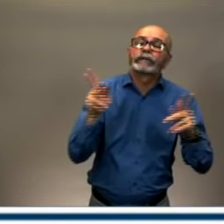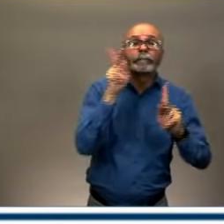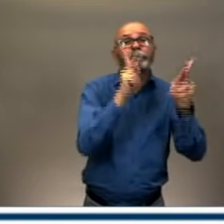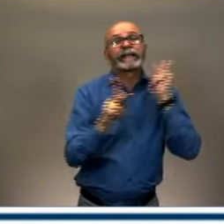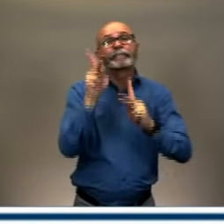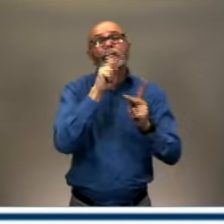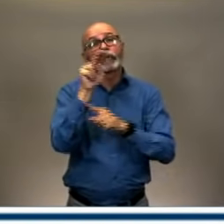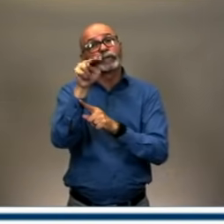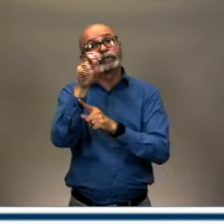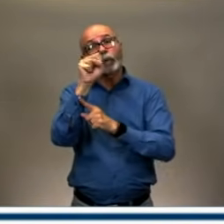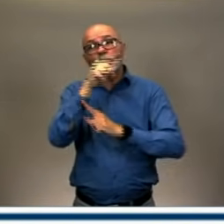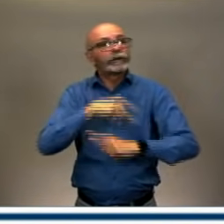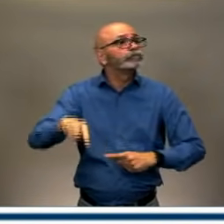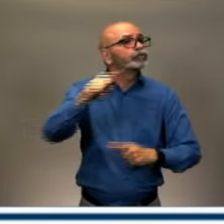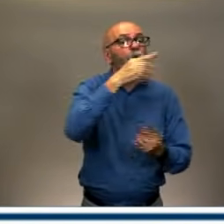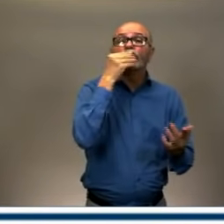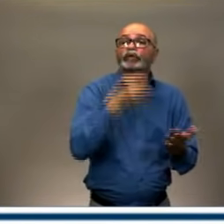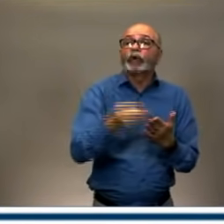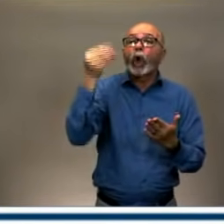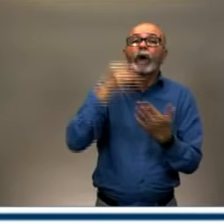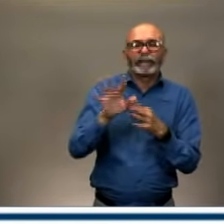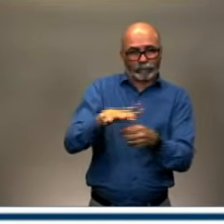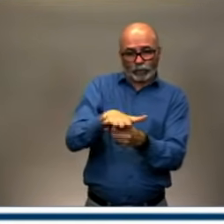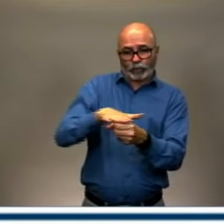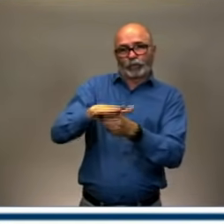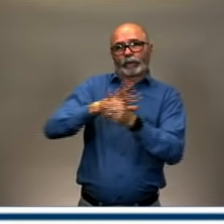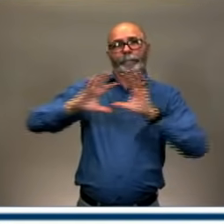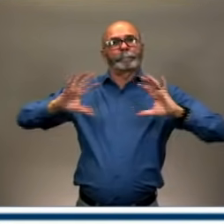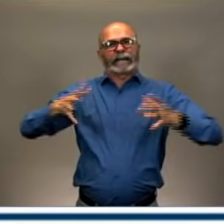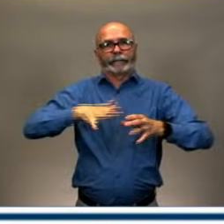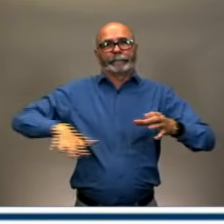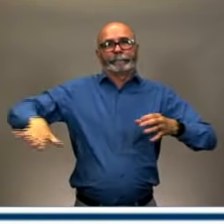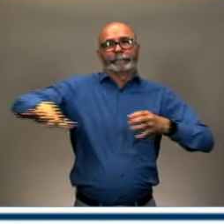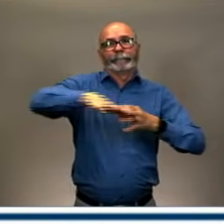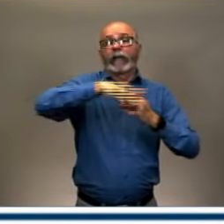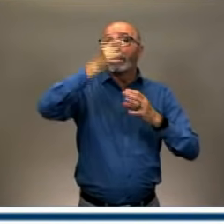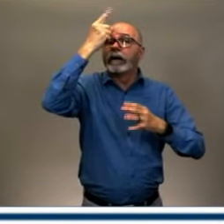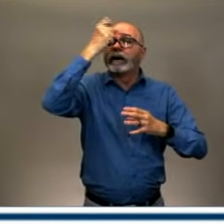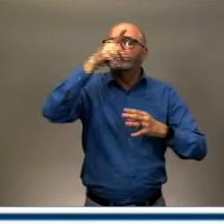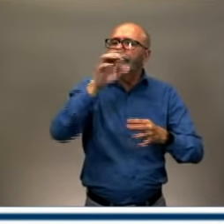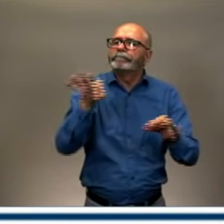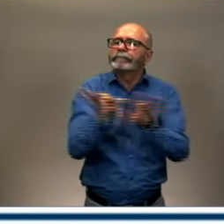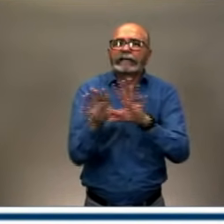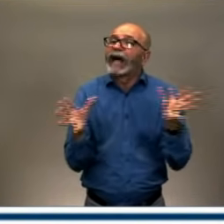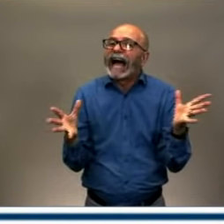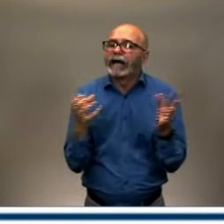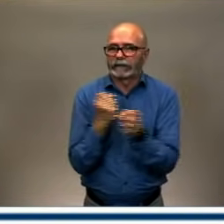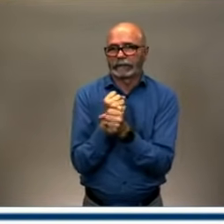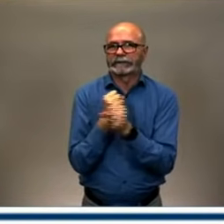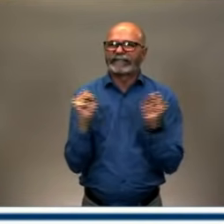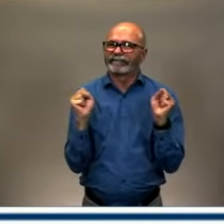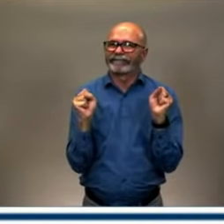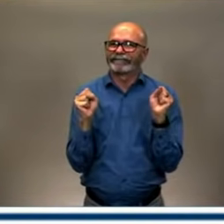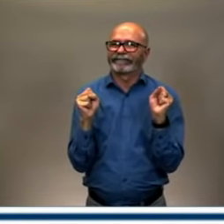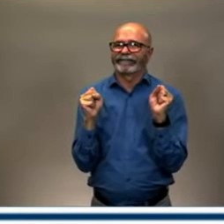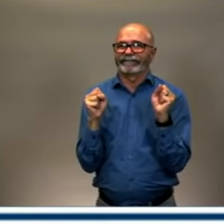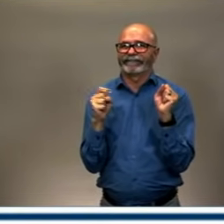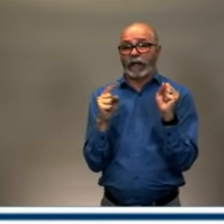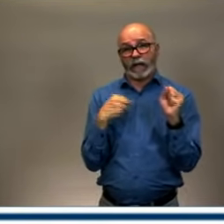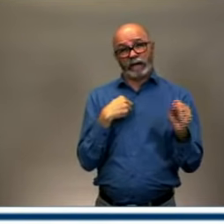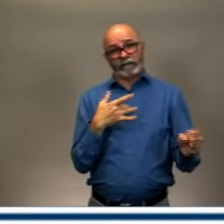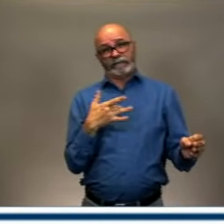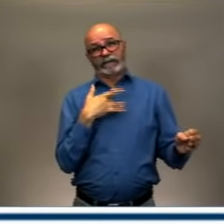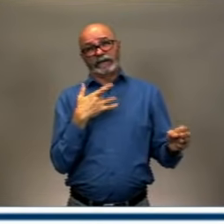local. But we need to do this in a way that keeps everyone safe. We are so close now that we are expecting a regular shipment